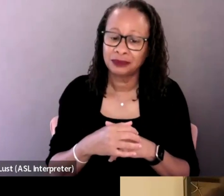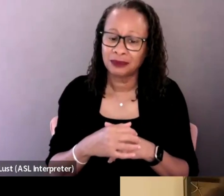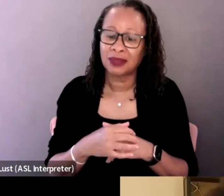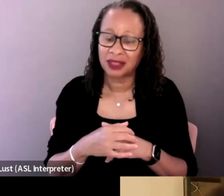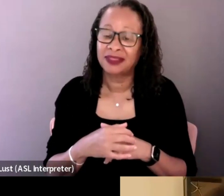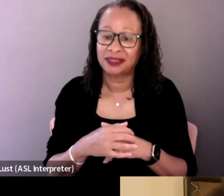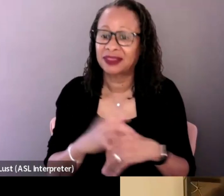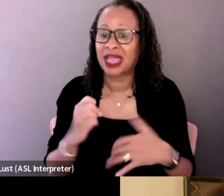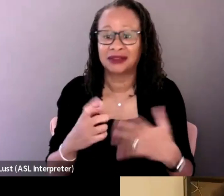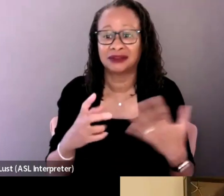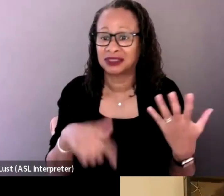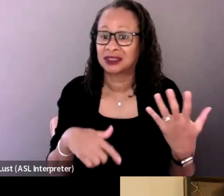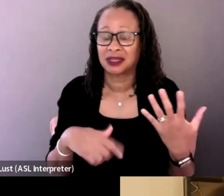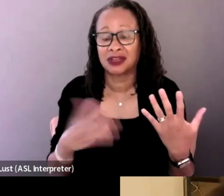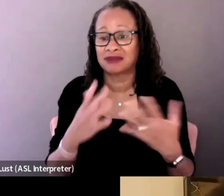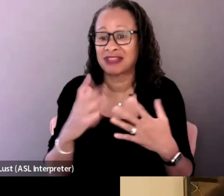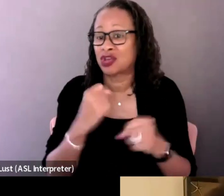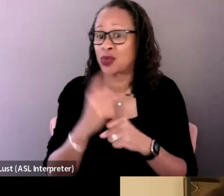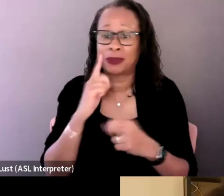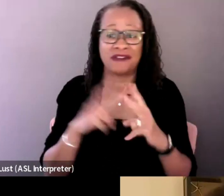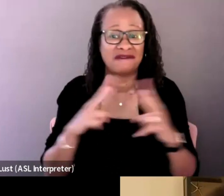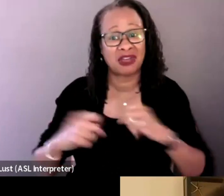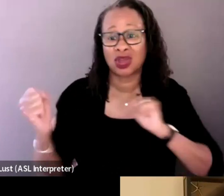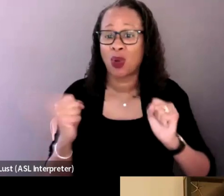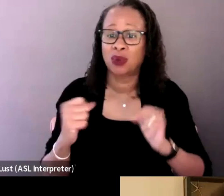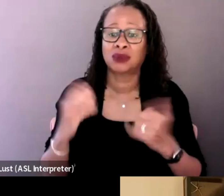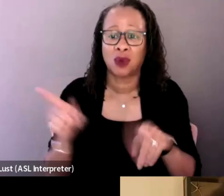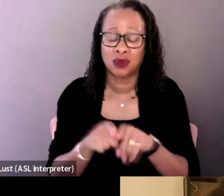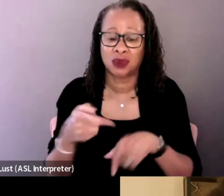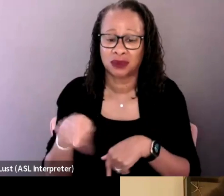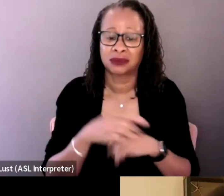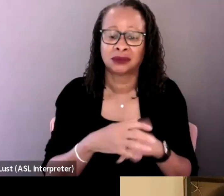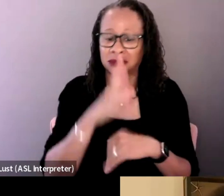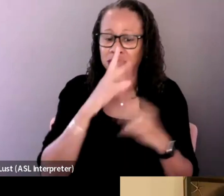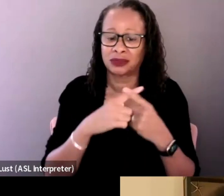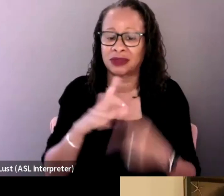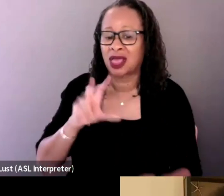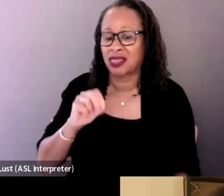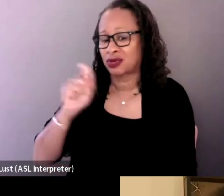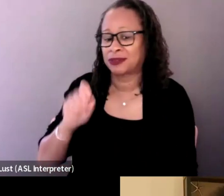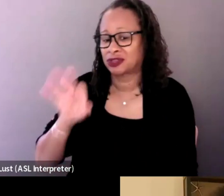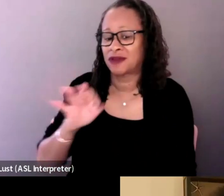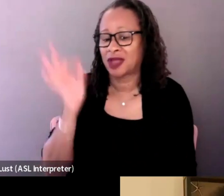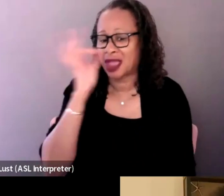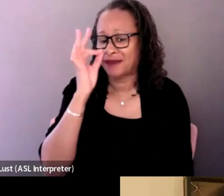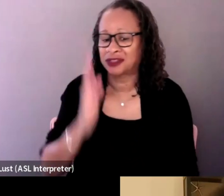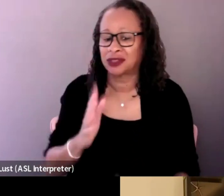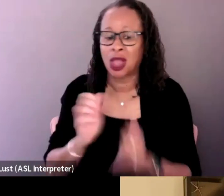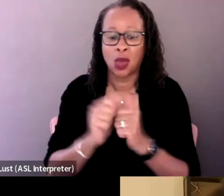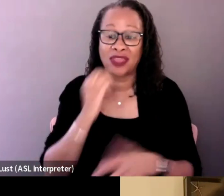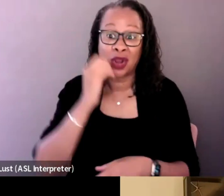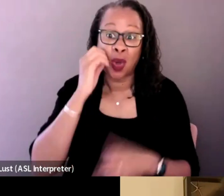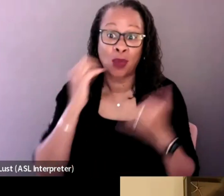crazy cold. And you're talking about that there's 30% of the Afghans are without homes